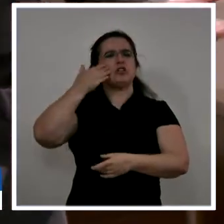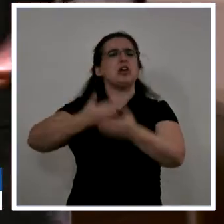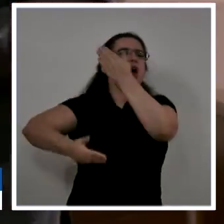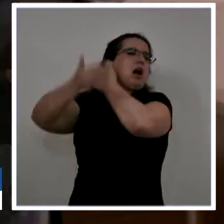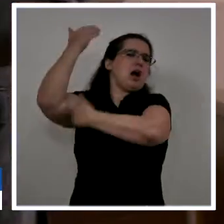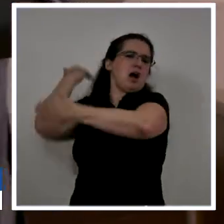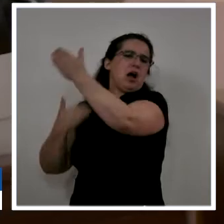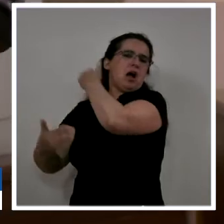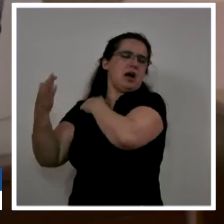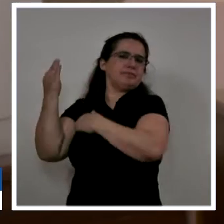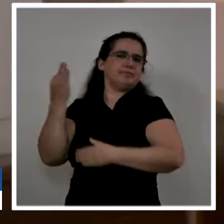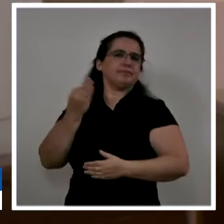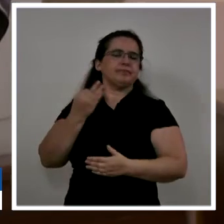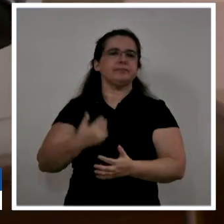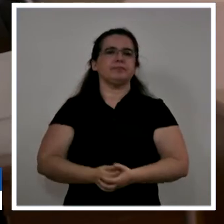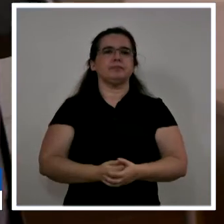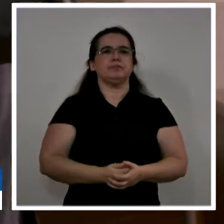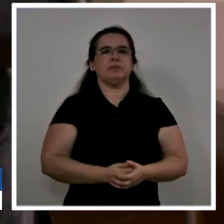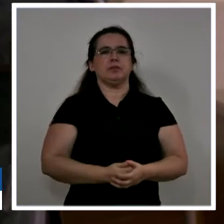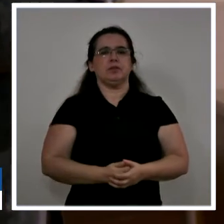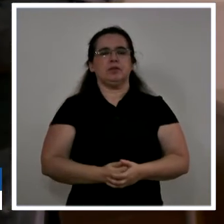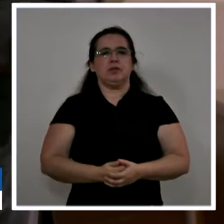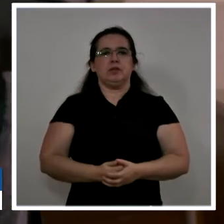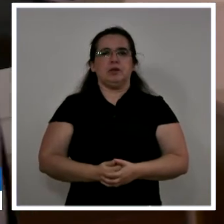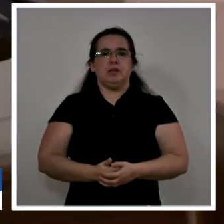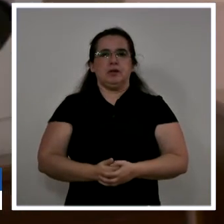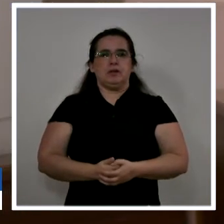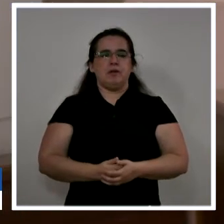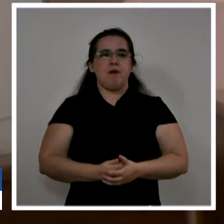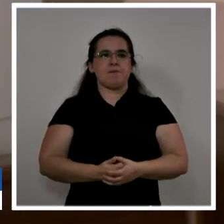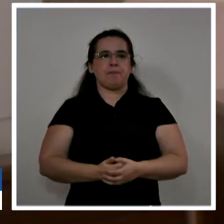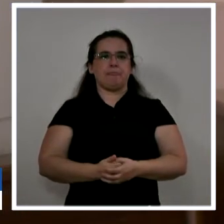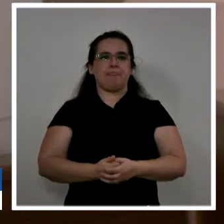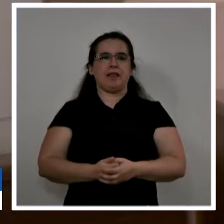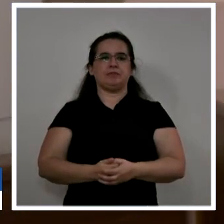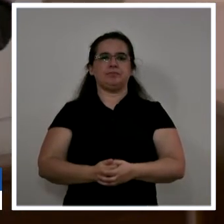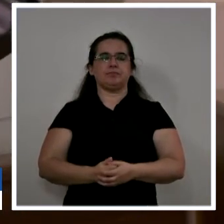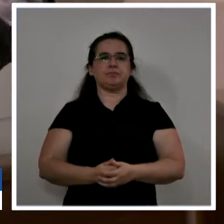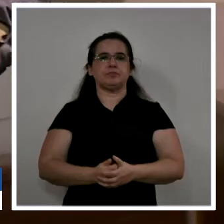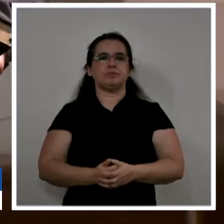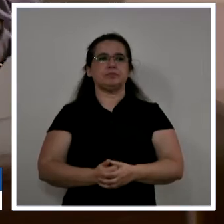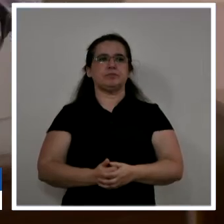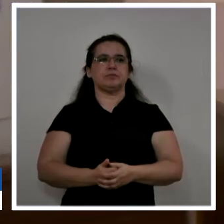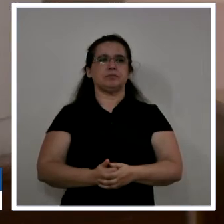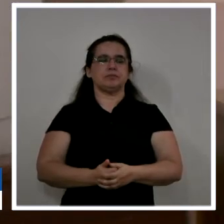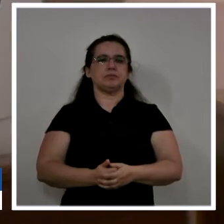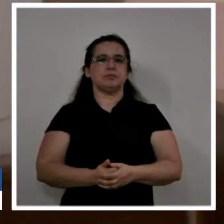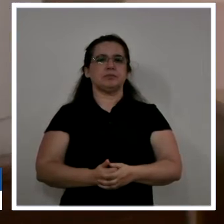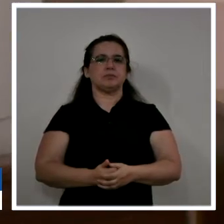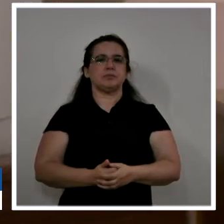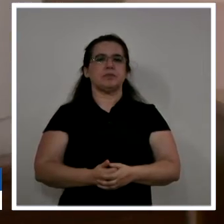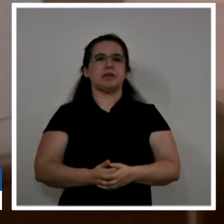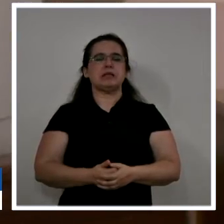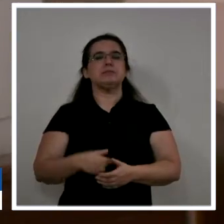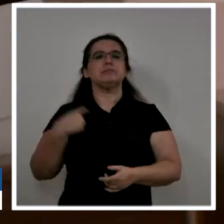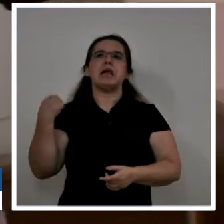antepassados. He came with such a heredity to share our sorrows and temptations. E ele veio com